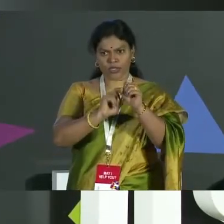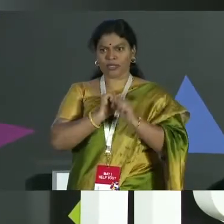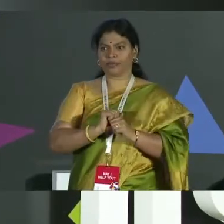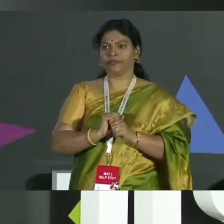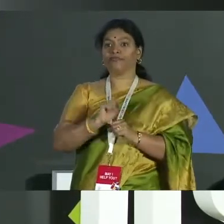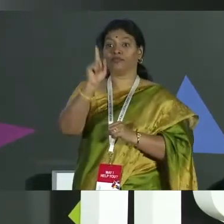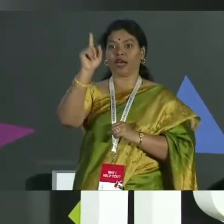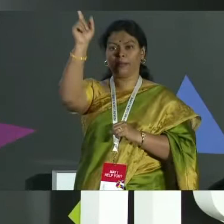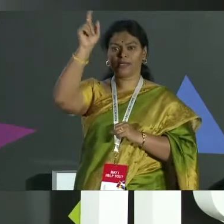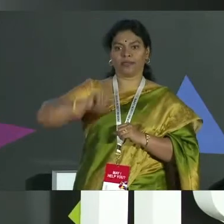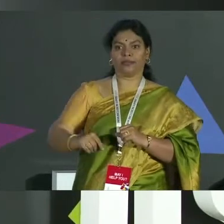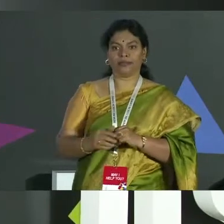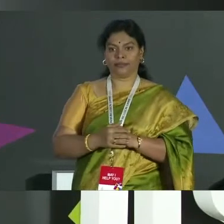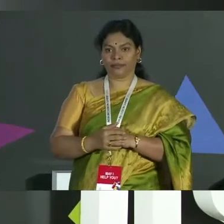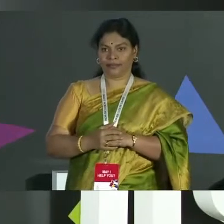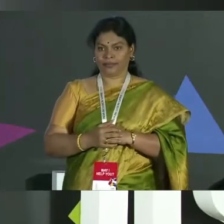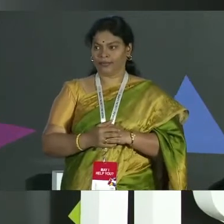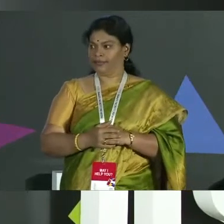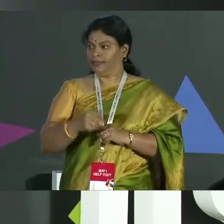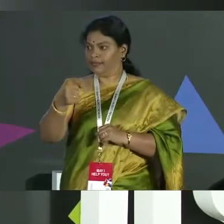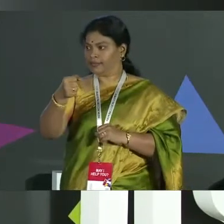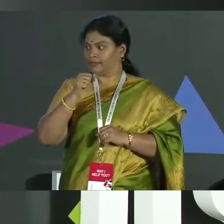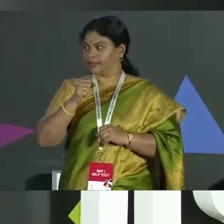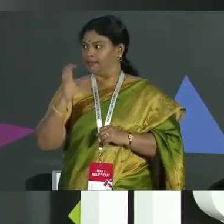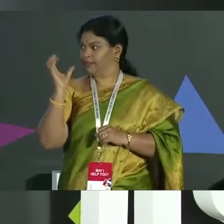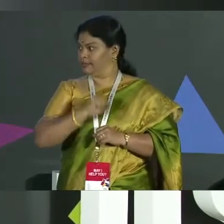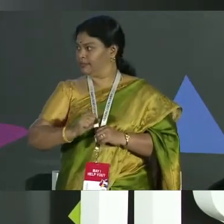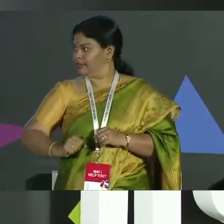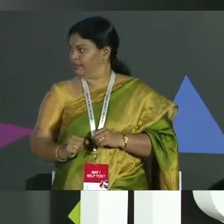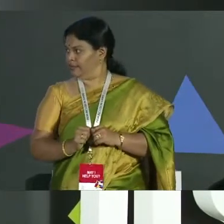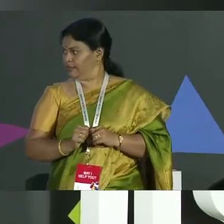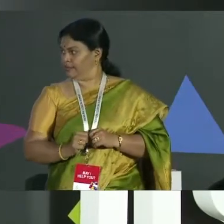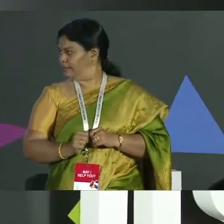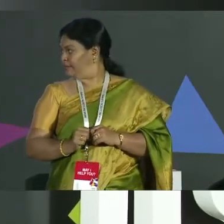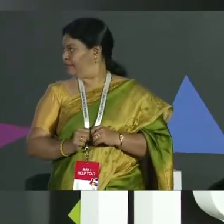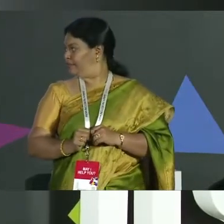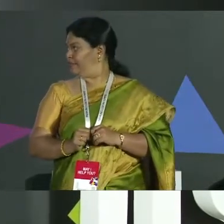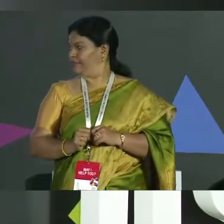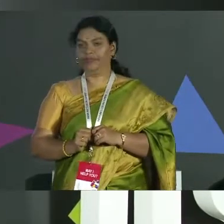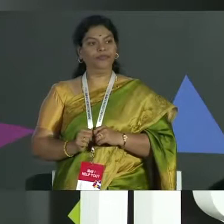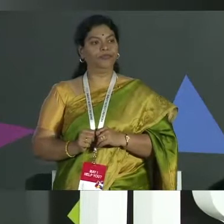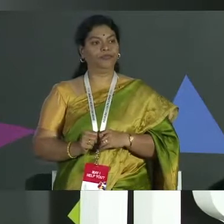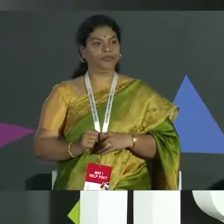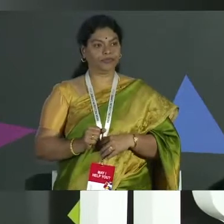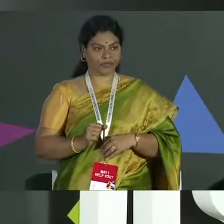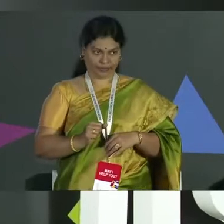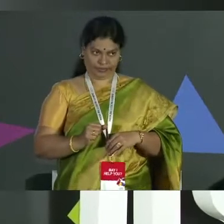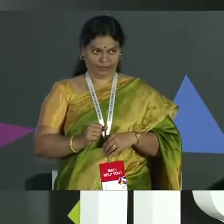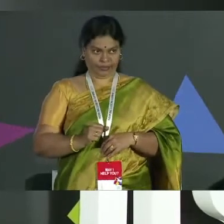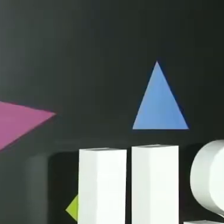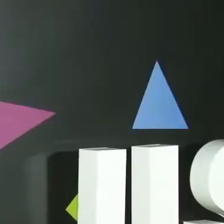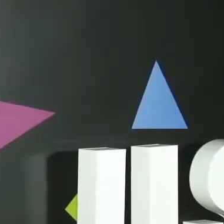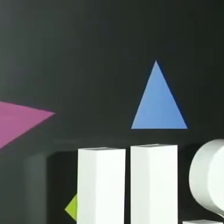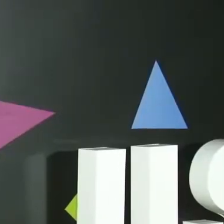hand there. Go around. So I don't know if there's a running microphone, because we normally don't take questions. Oh, there is someone with a mic out there. But there's a microphone